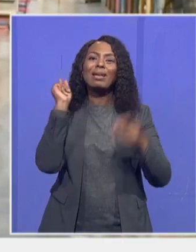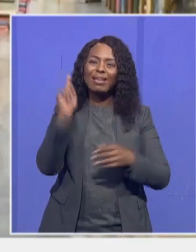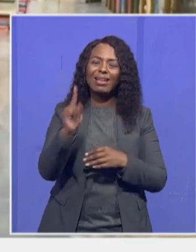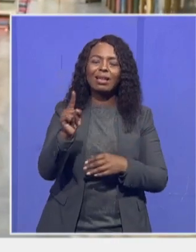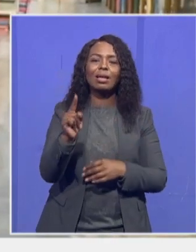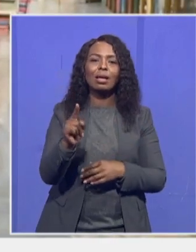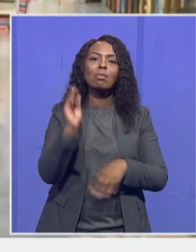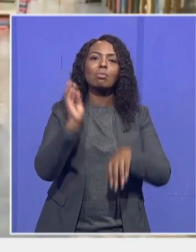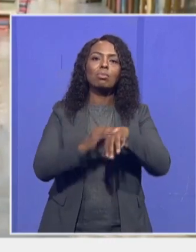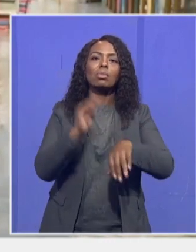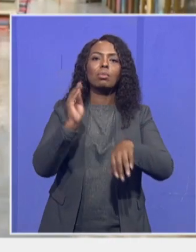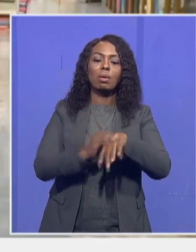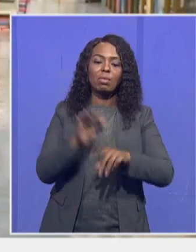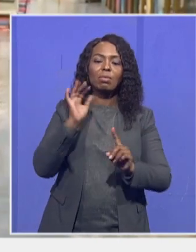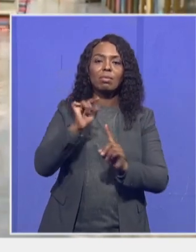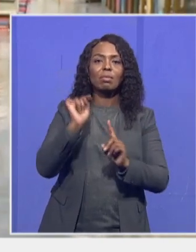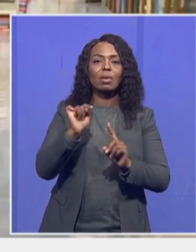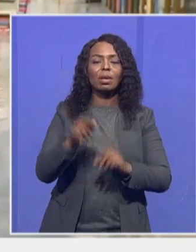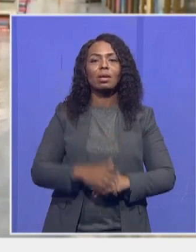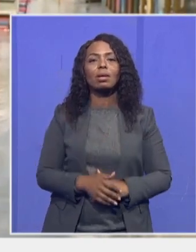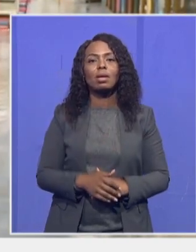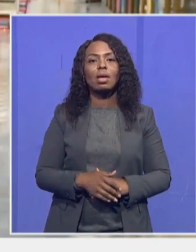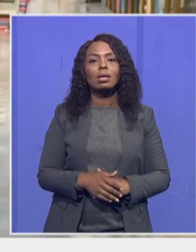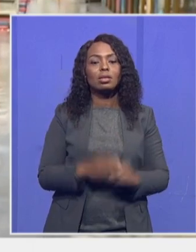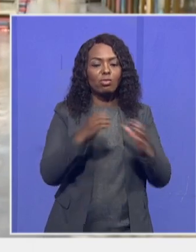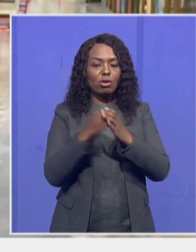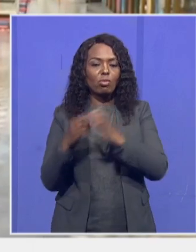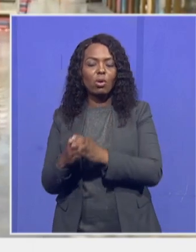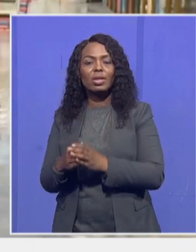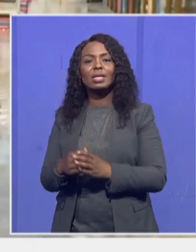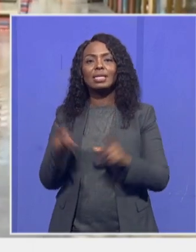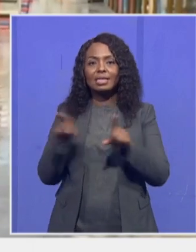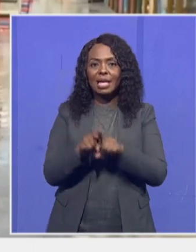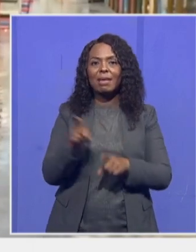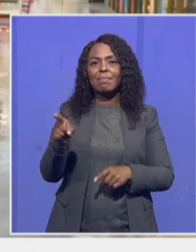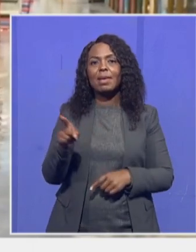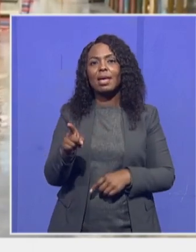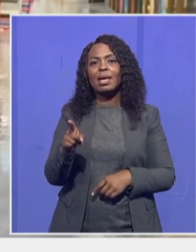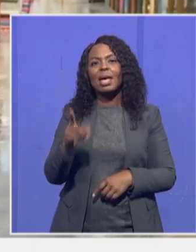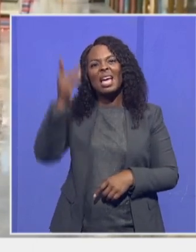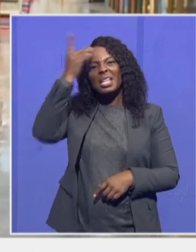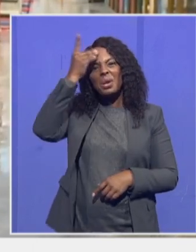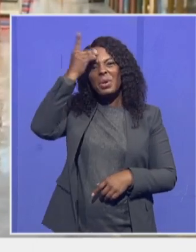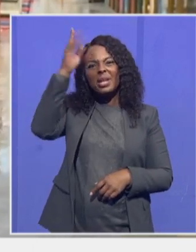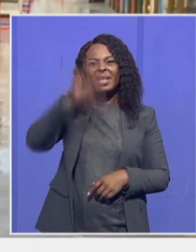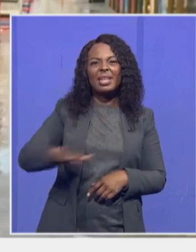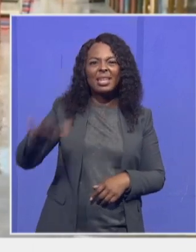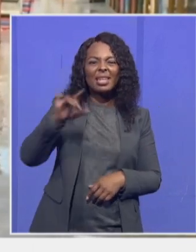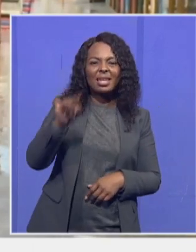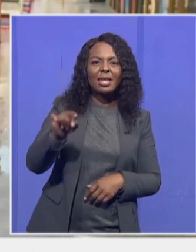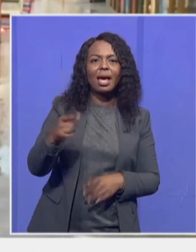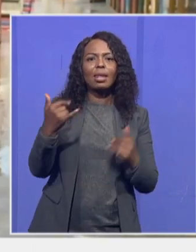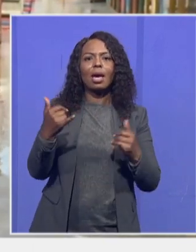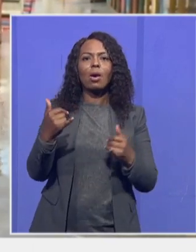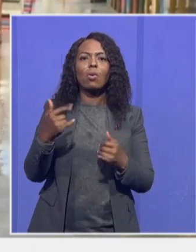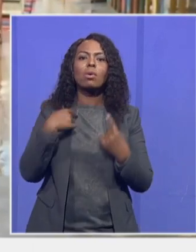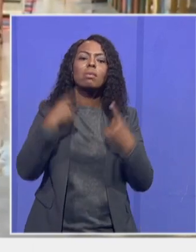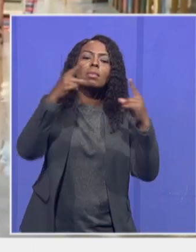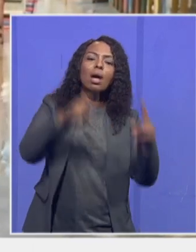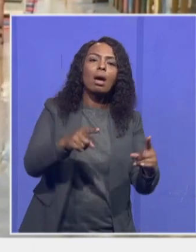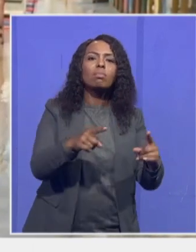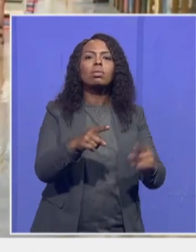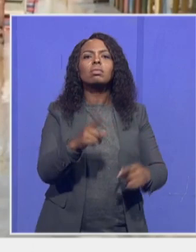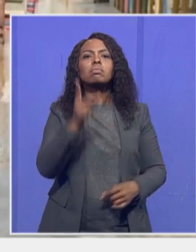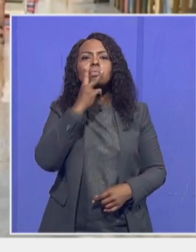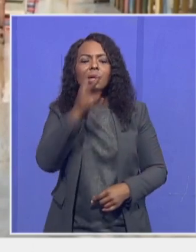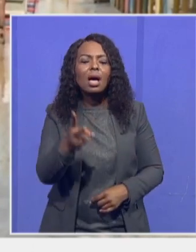that results in localized flooding in small towns, because we saw the same thing in eThekwini. You remember the heavy rains that visited eThekwini. The issue there